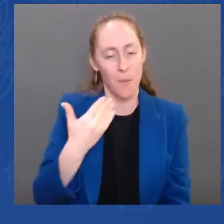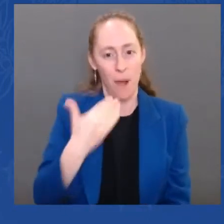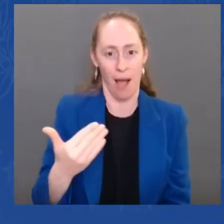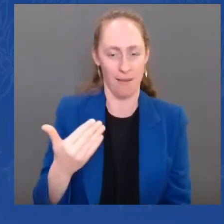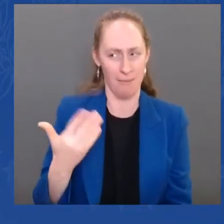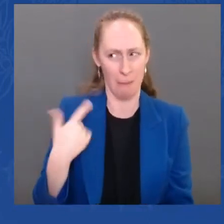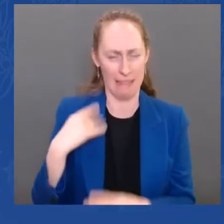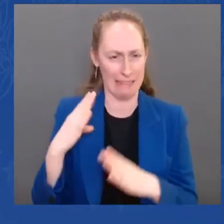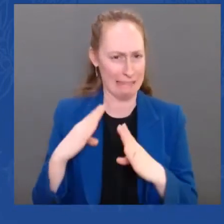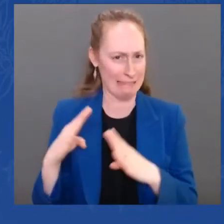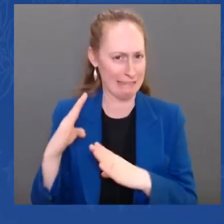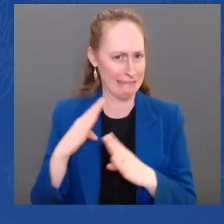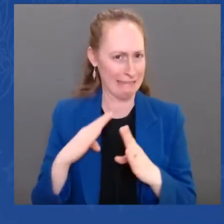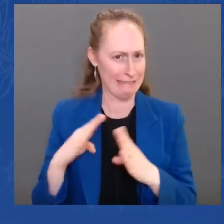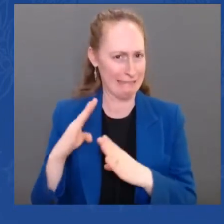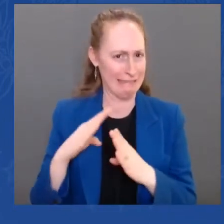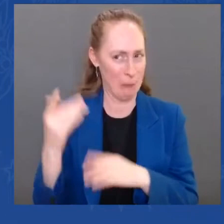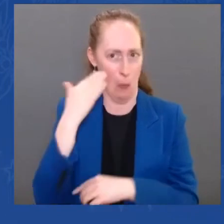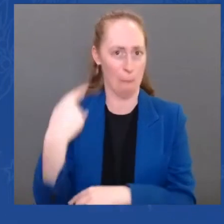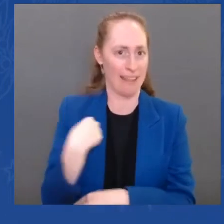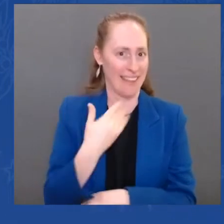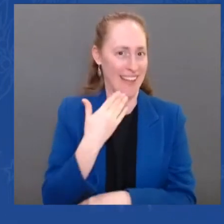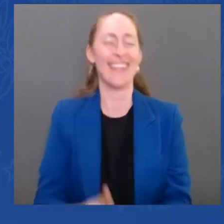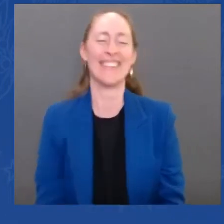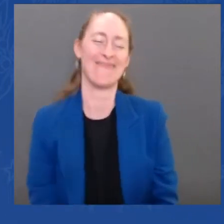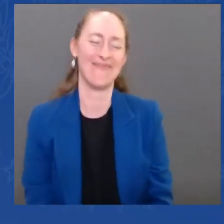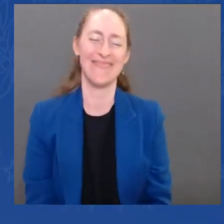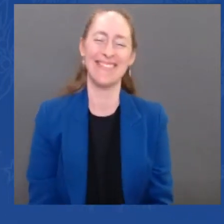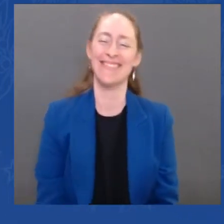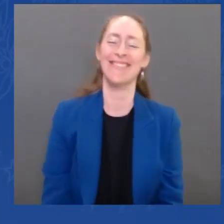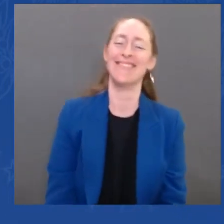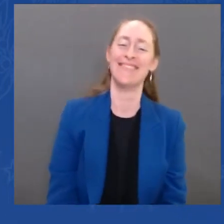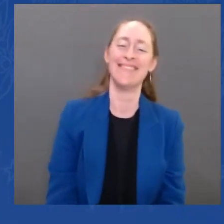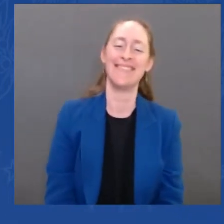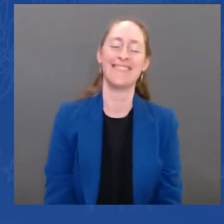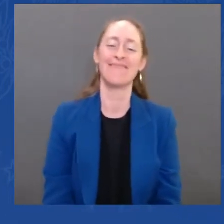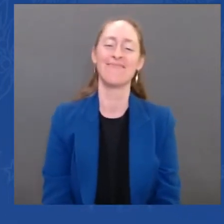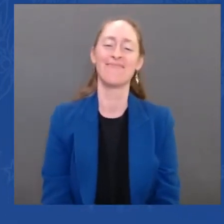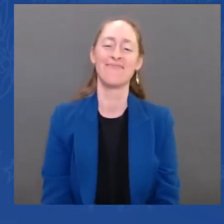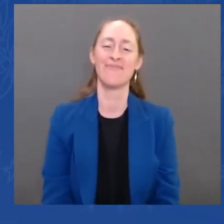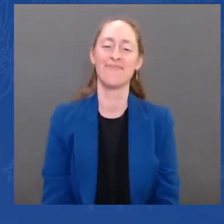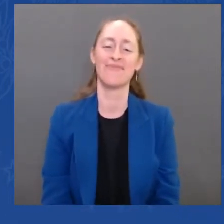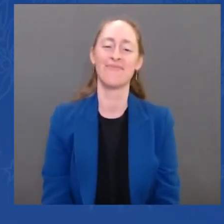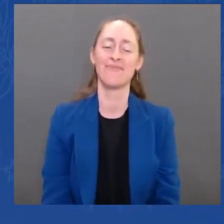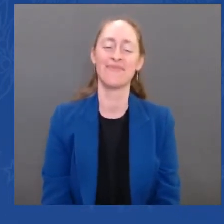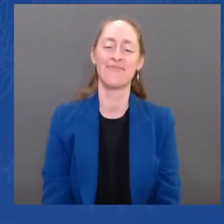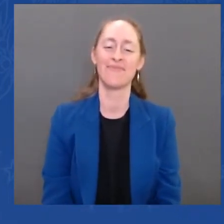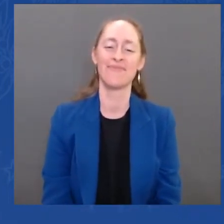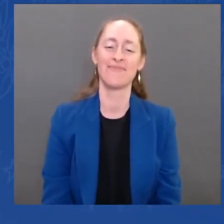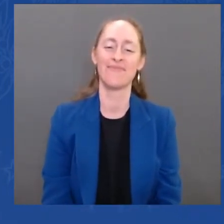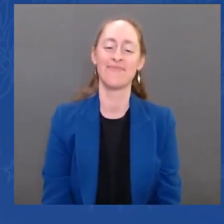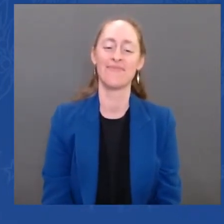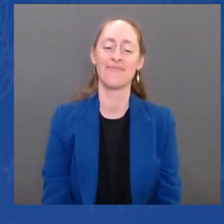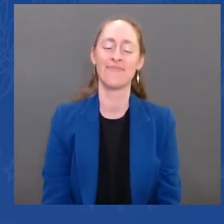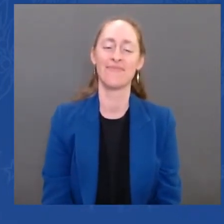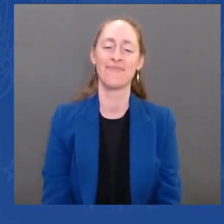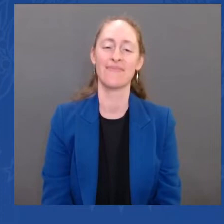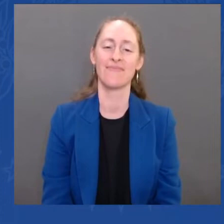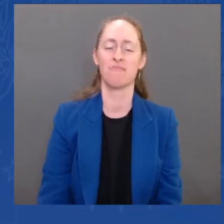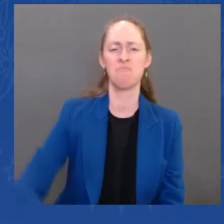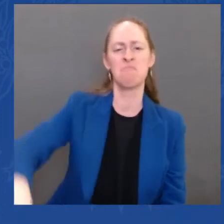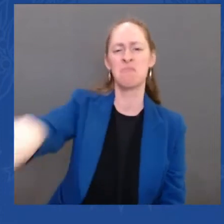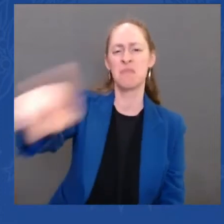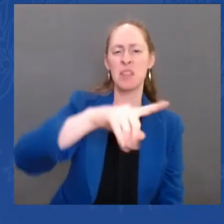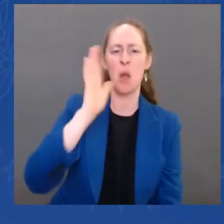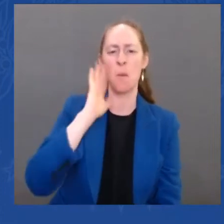all kidding aside, he is, I think you're going to find him completely knowledgeable, and he